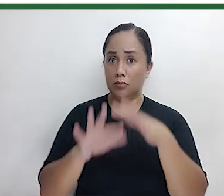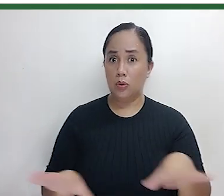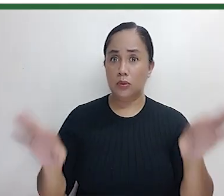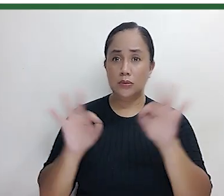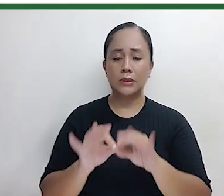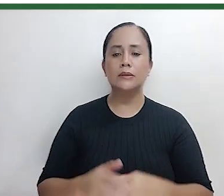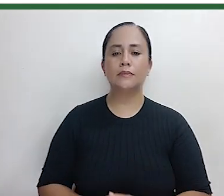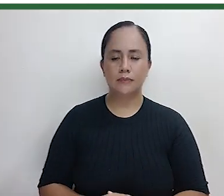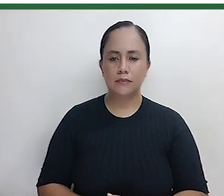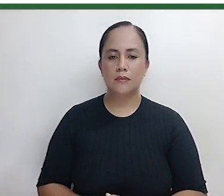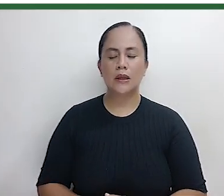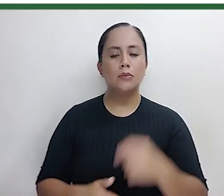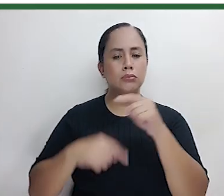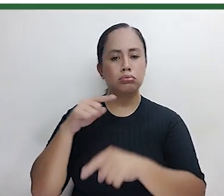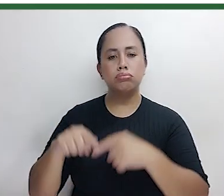Why does it matter?